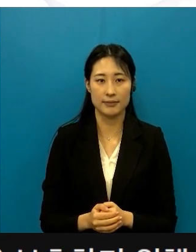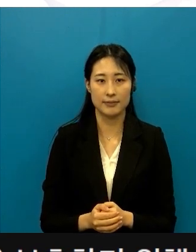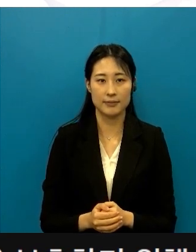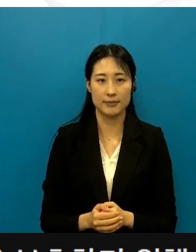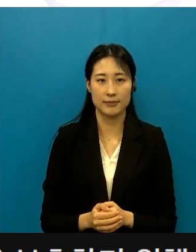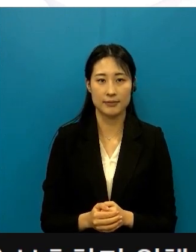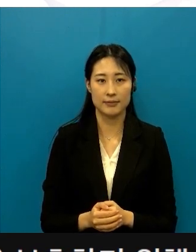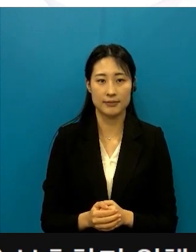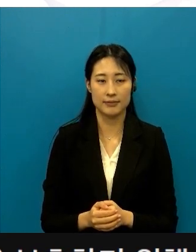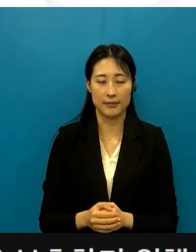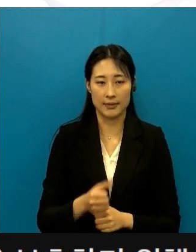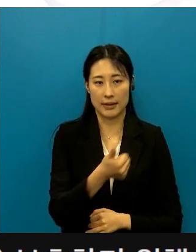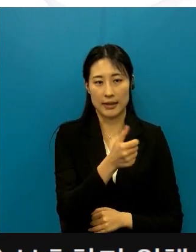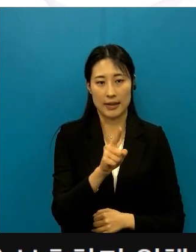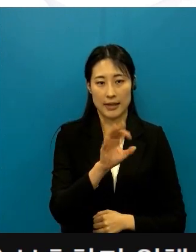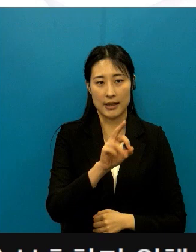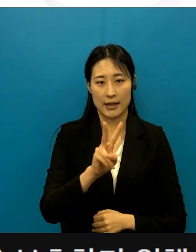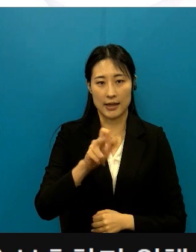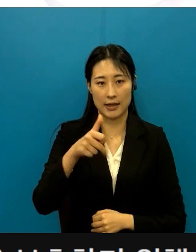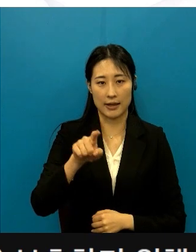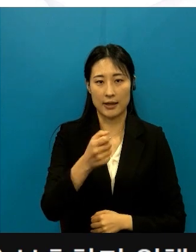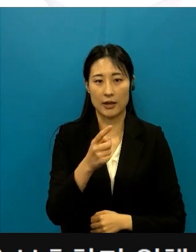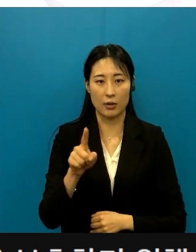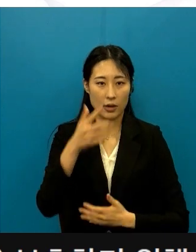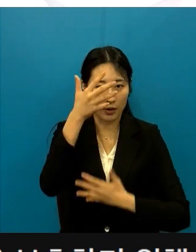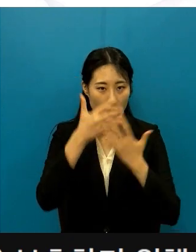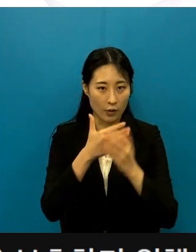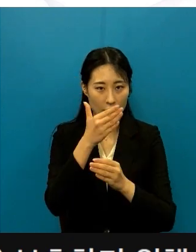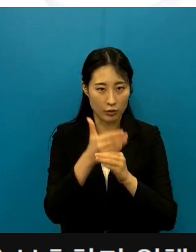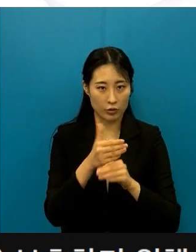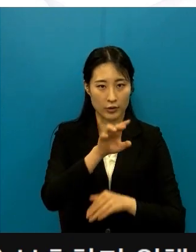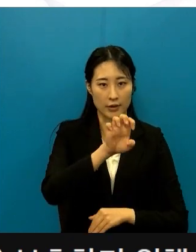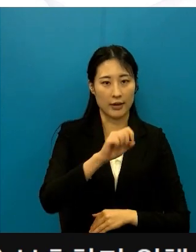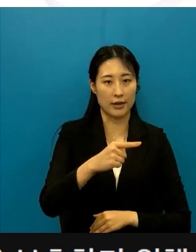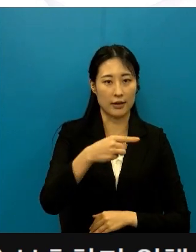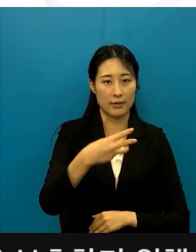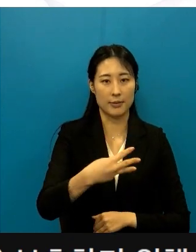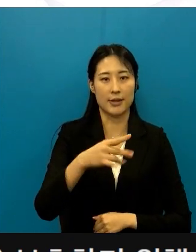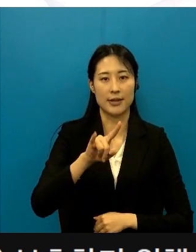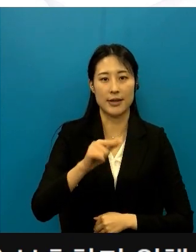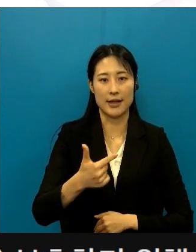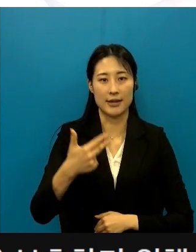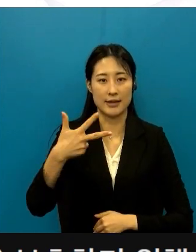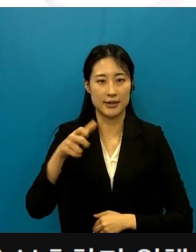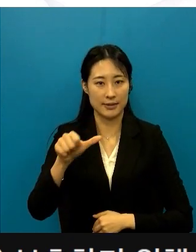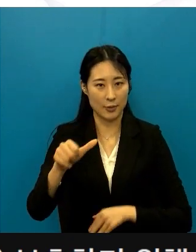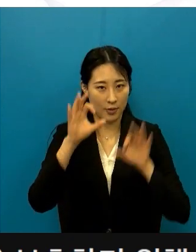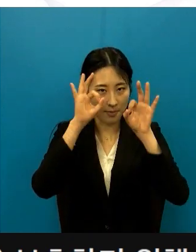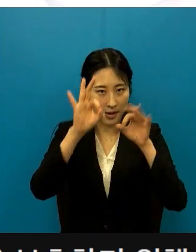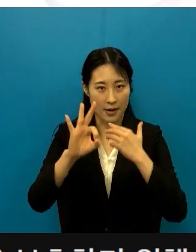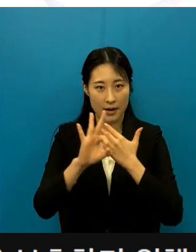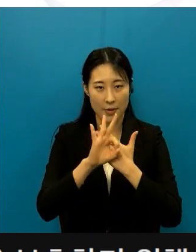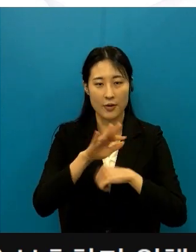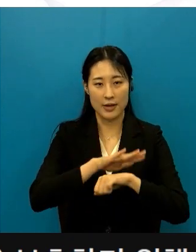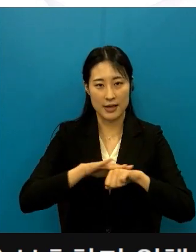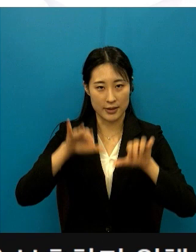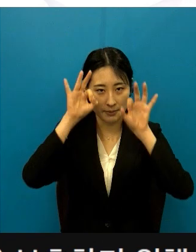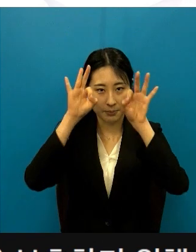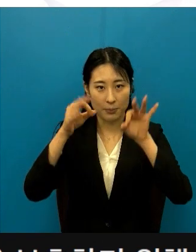which raised the notorious, yes, best warning to